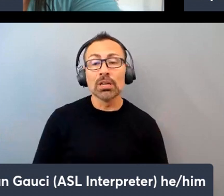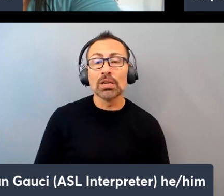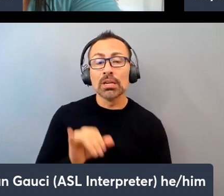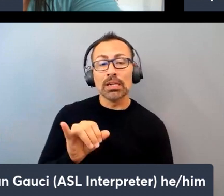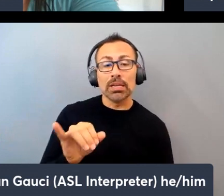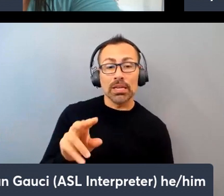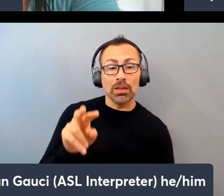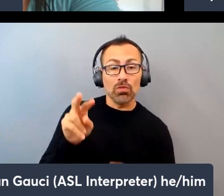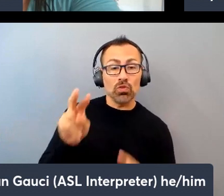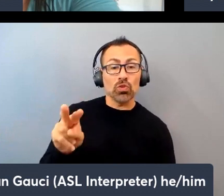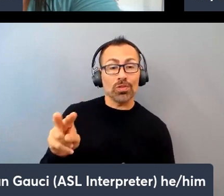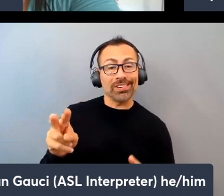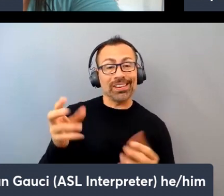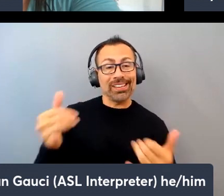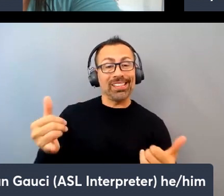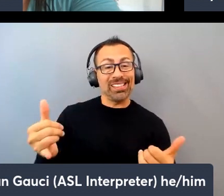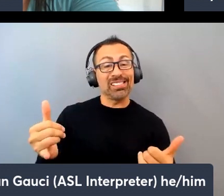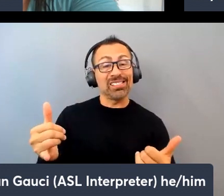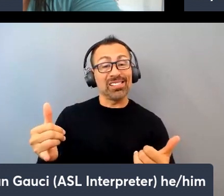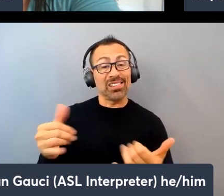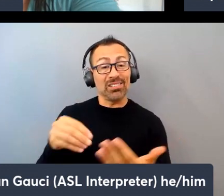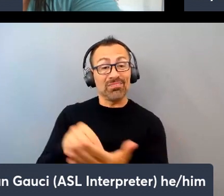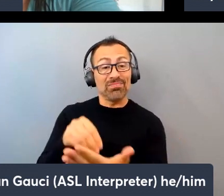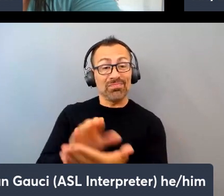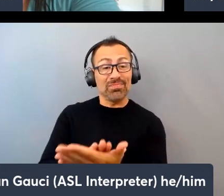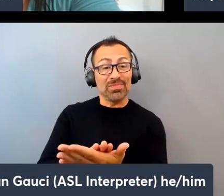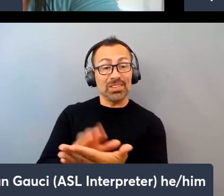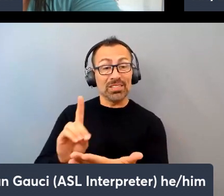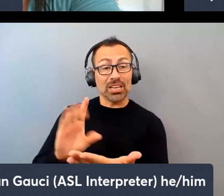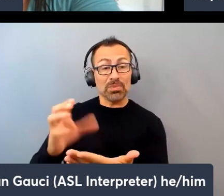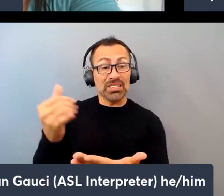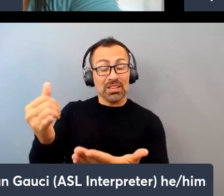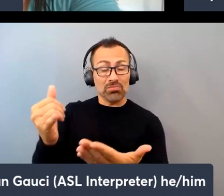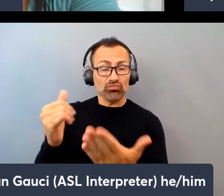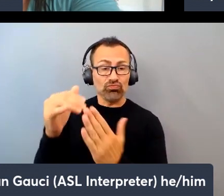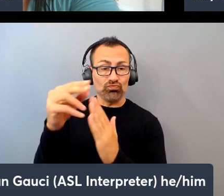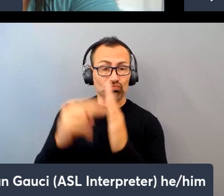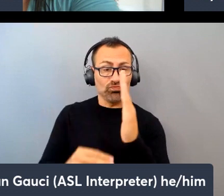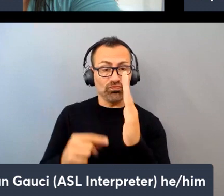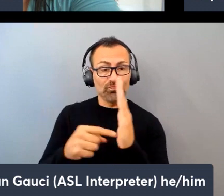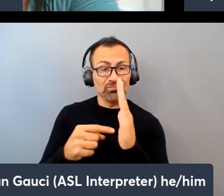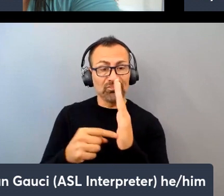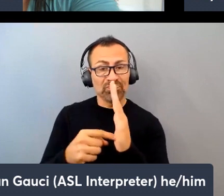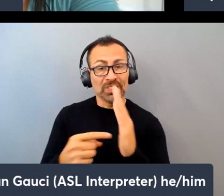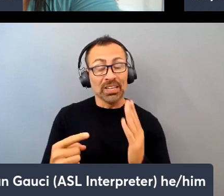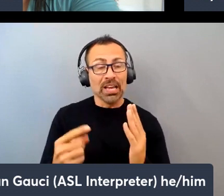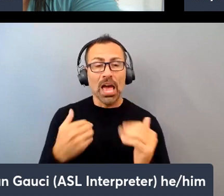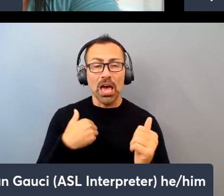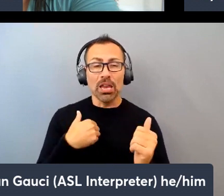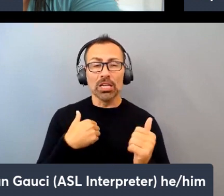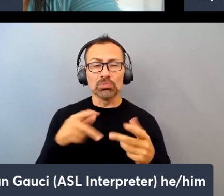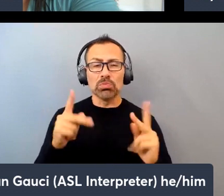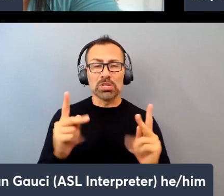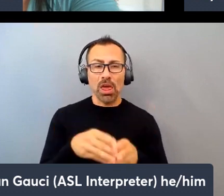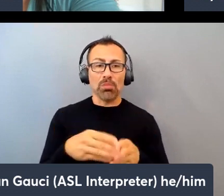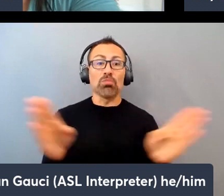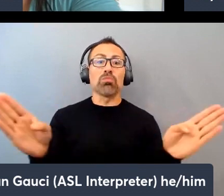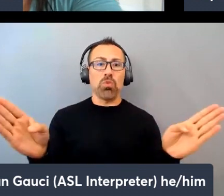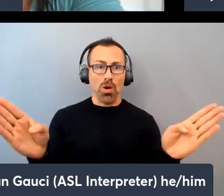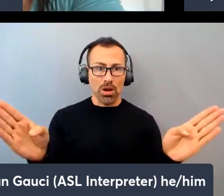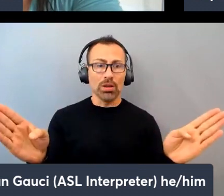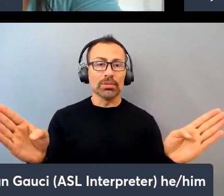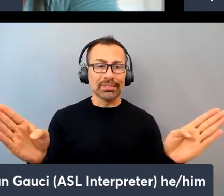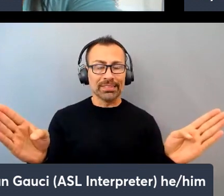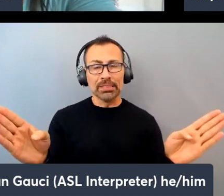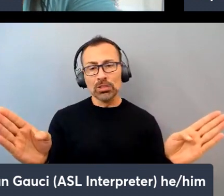current documentation that is available, it asks for very broad permissions. So we